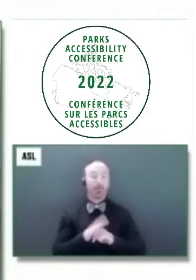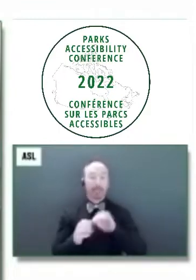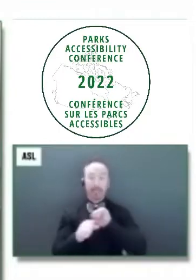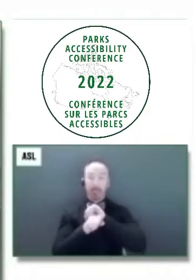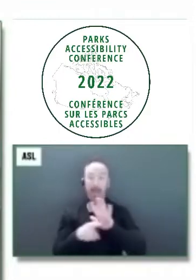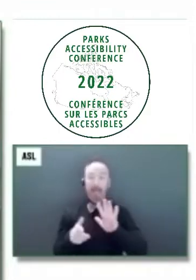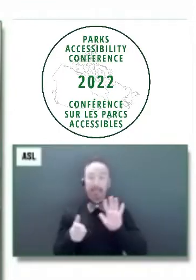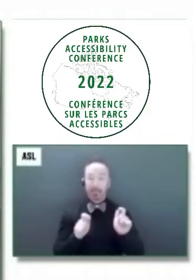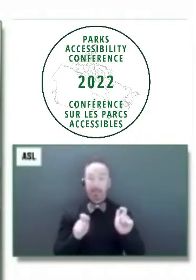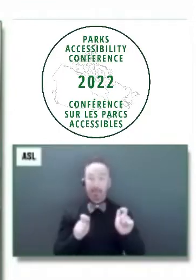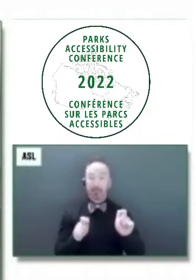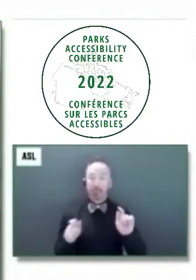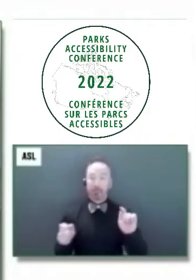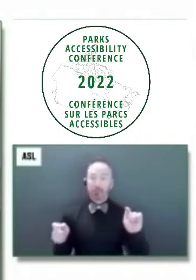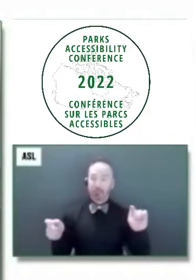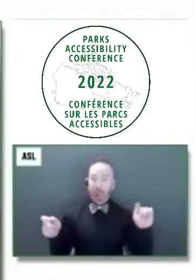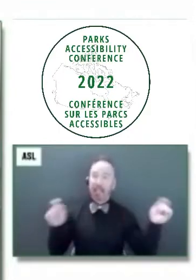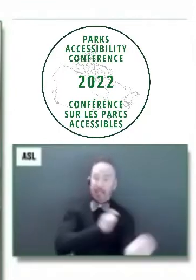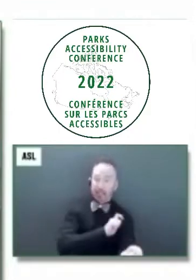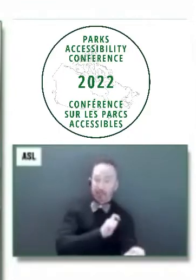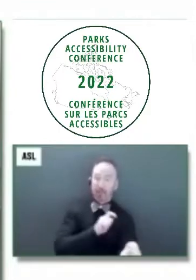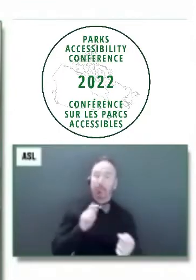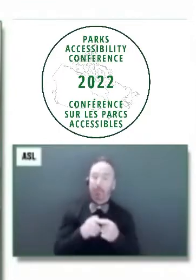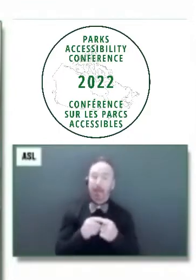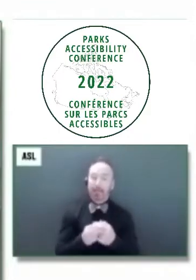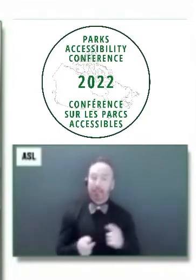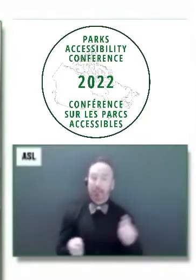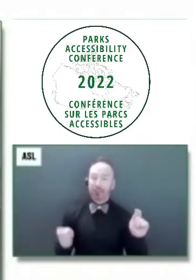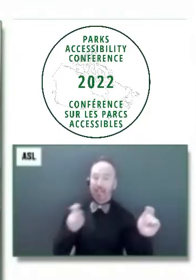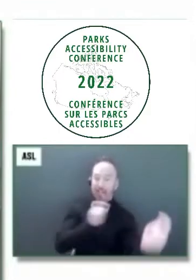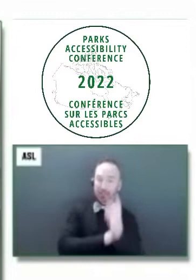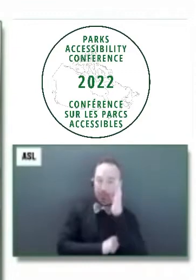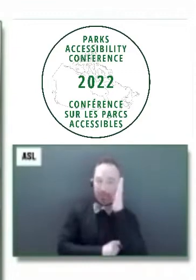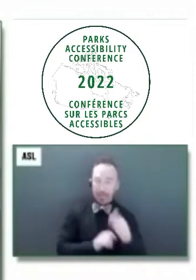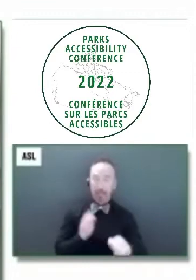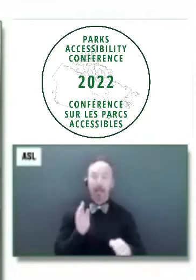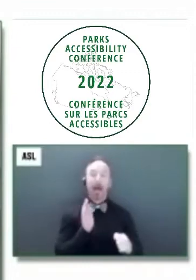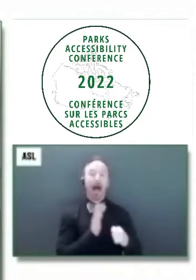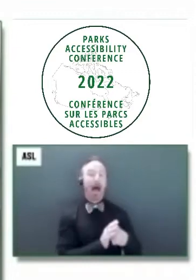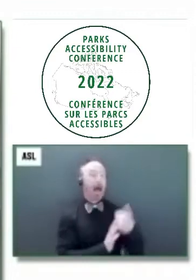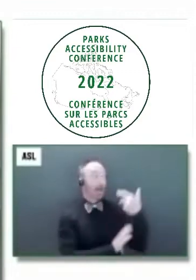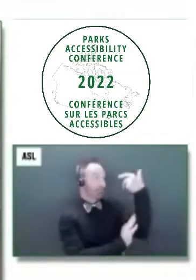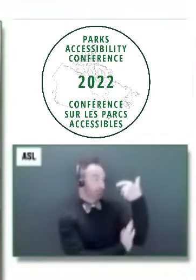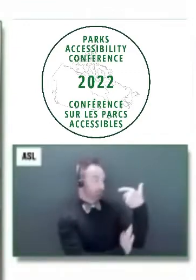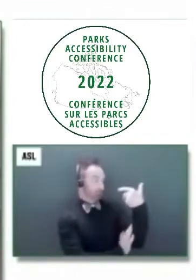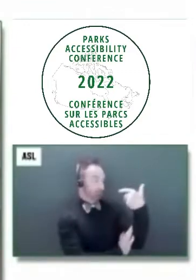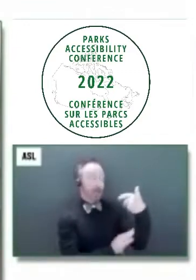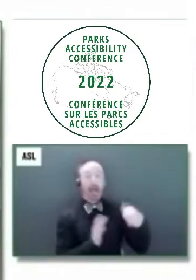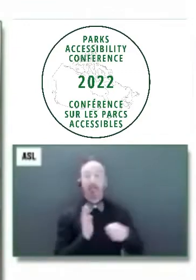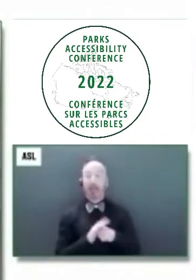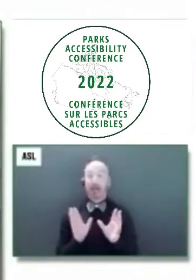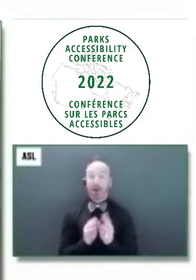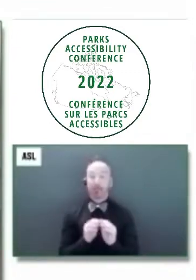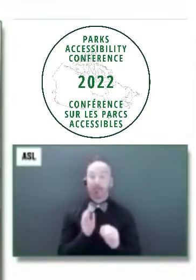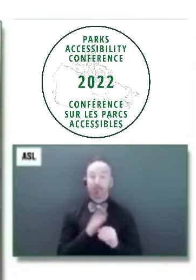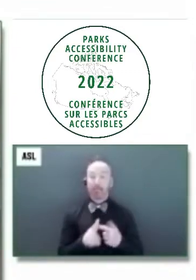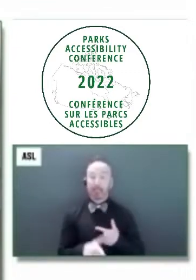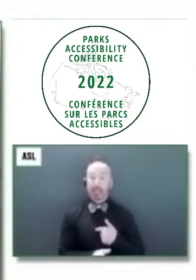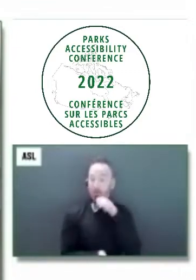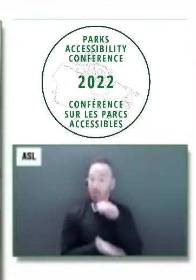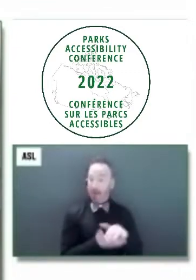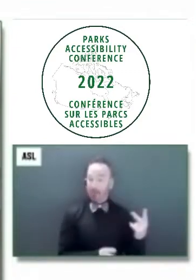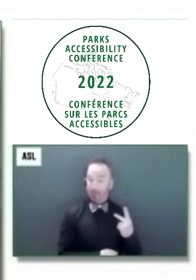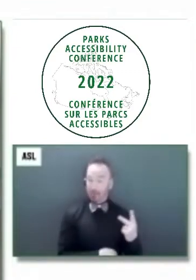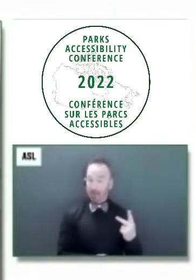with you via pre-recorded session as my wife and I are expecting our first child the week of the conference. I have a hard time with